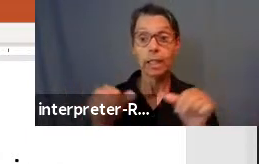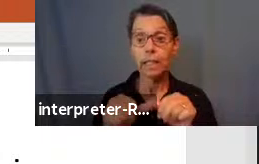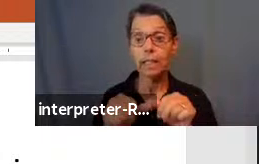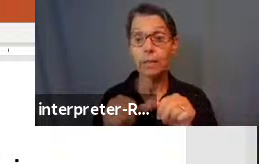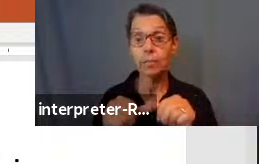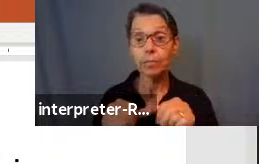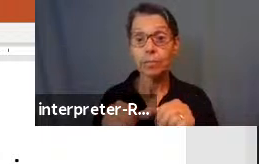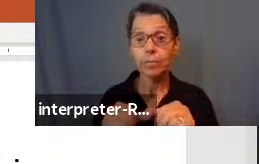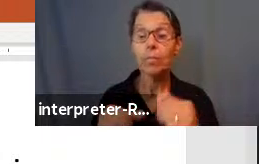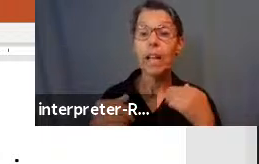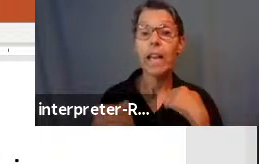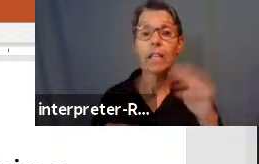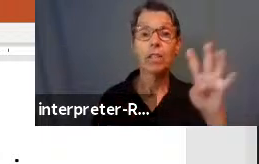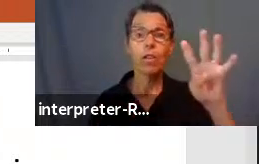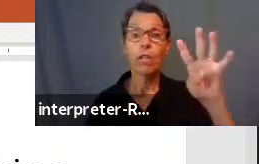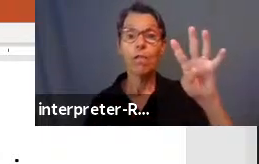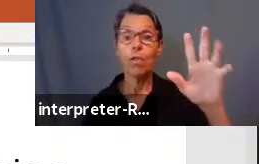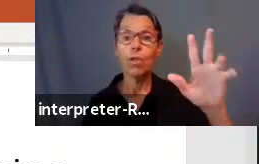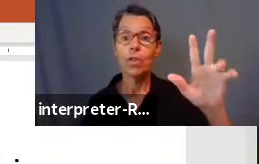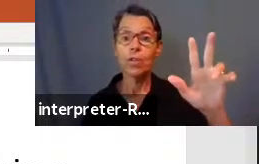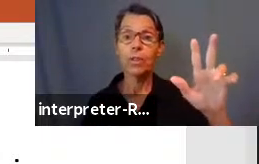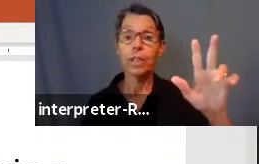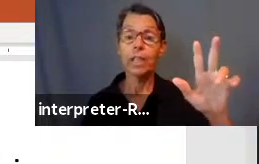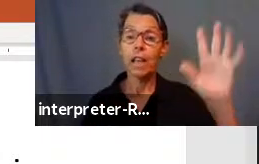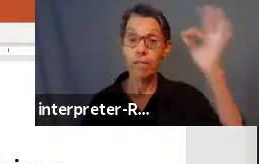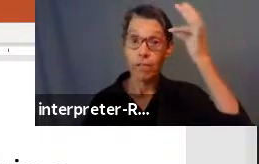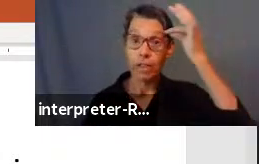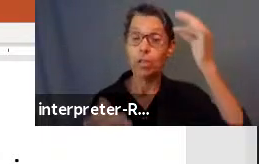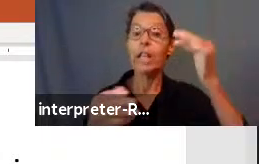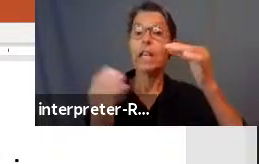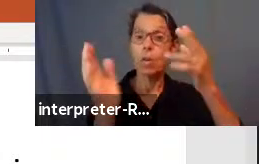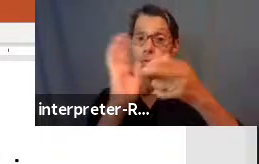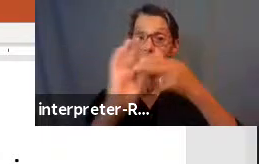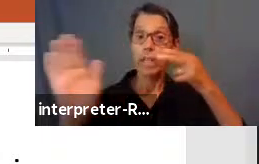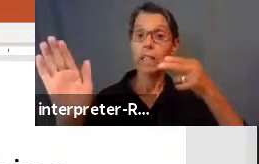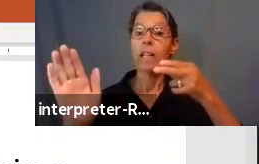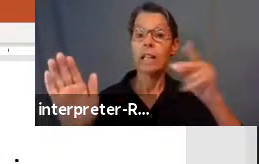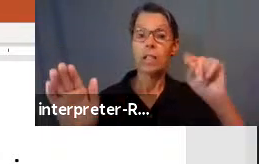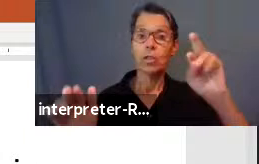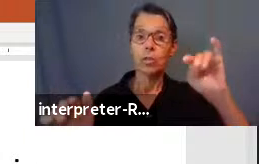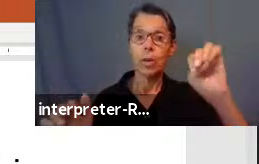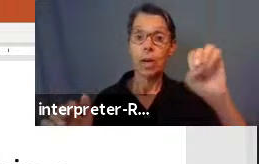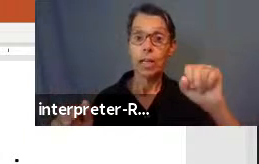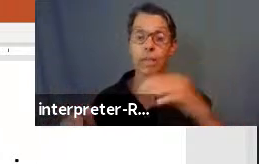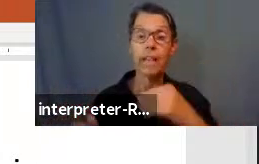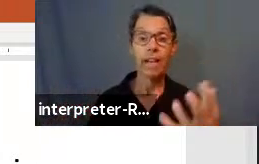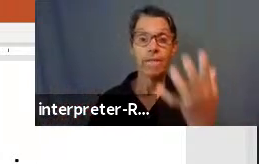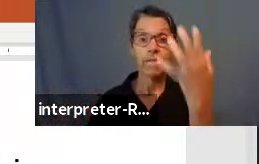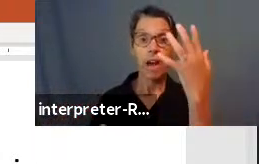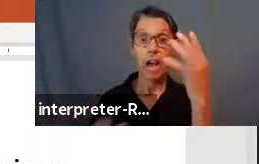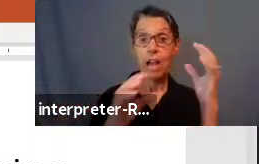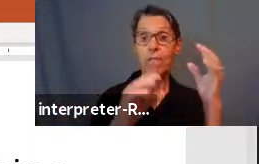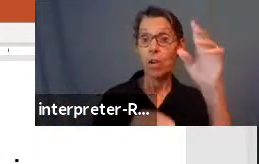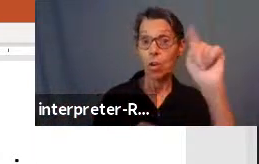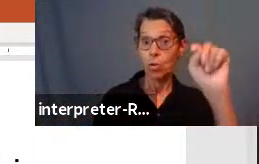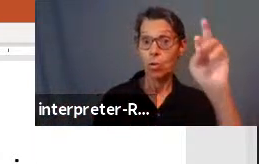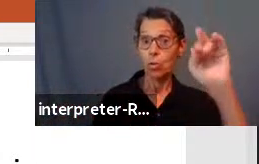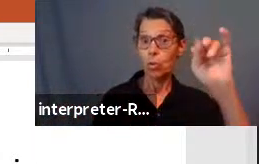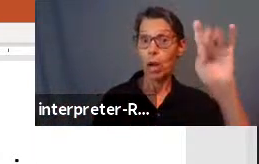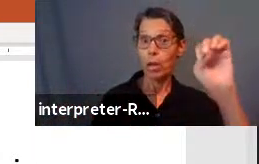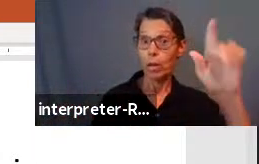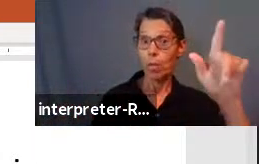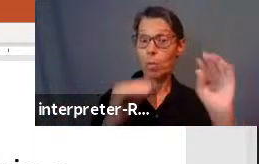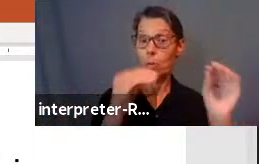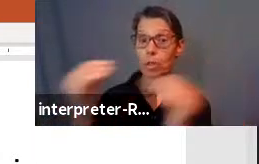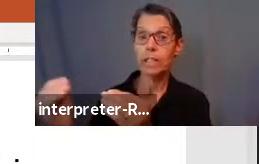about 43 federally recognized tribes and 5 tribal organizations that run urban programs. And the program that you're going to hear